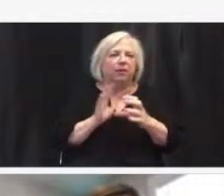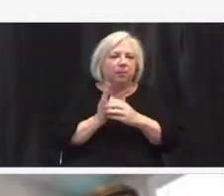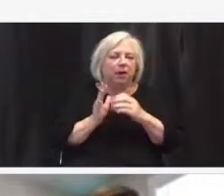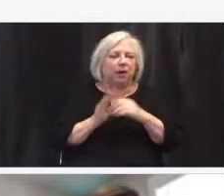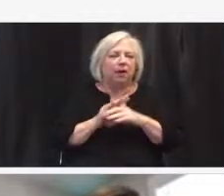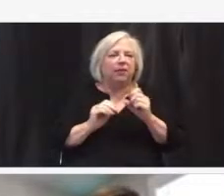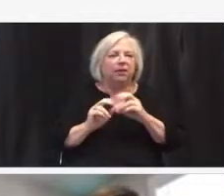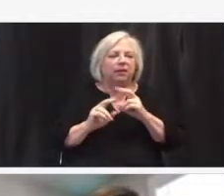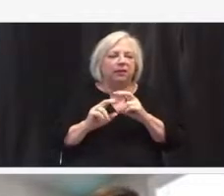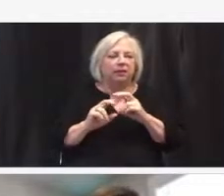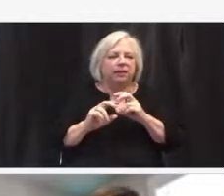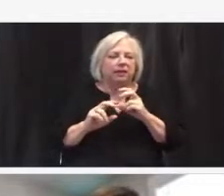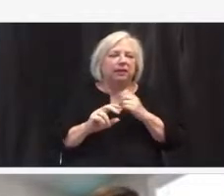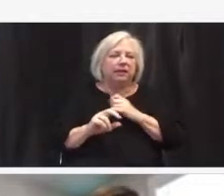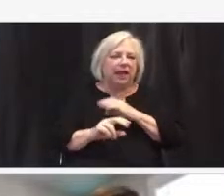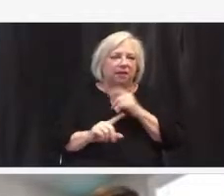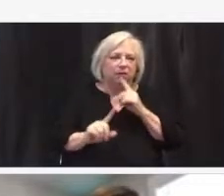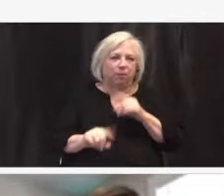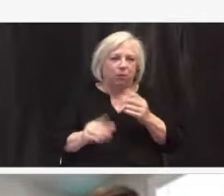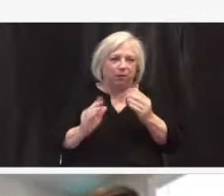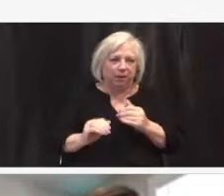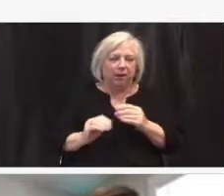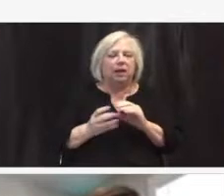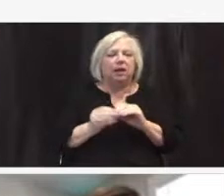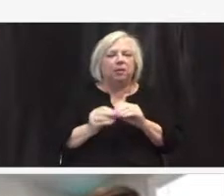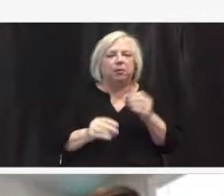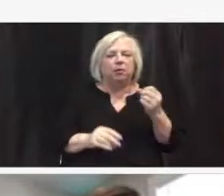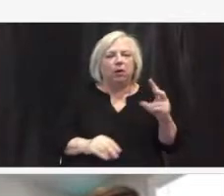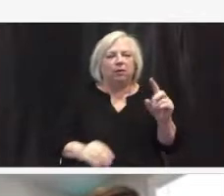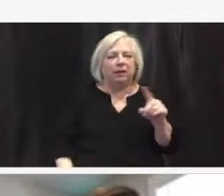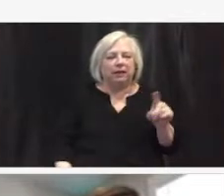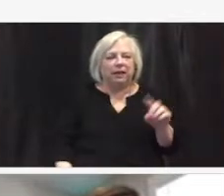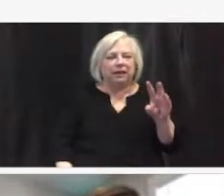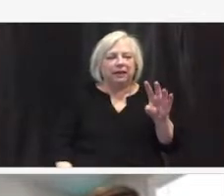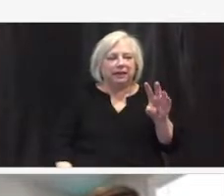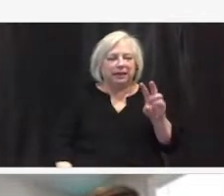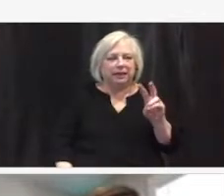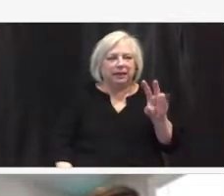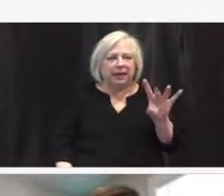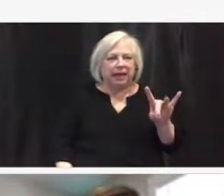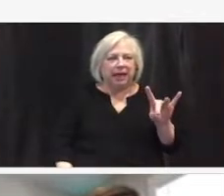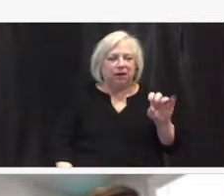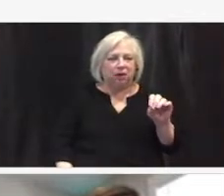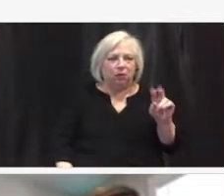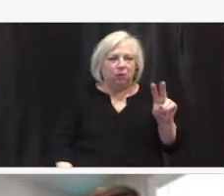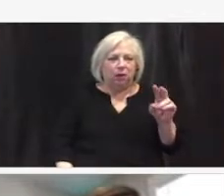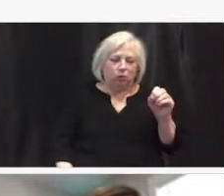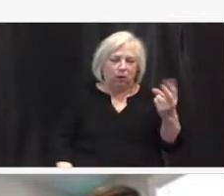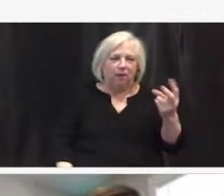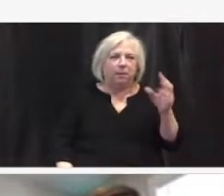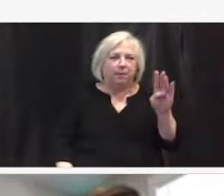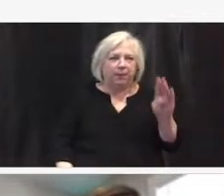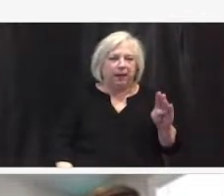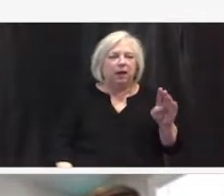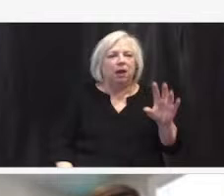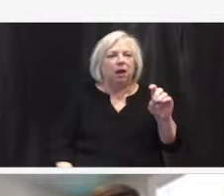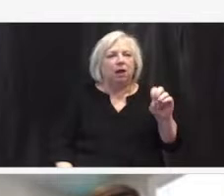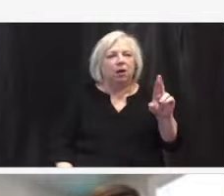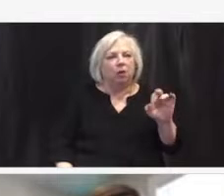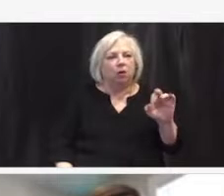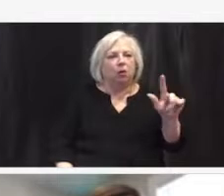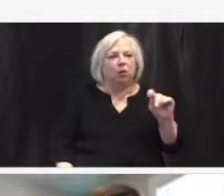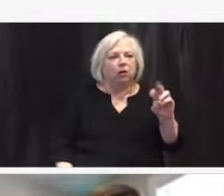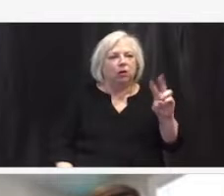staff report. Item 12, Z6806B, Coral Towers LLC, revised